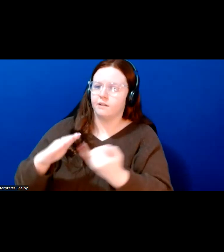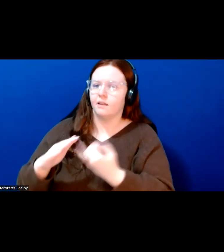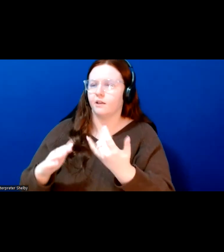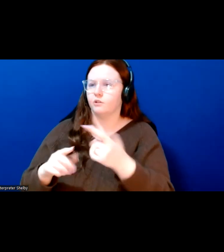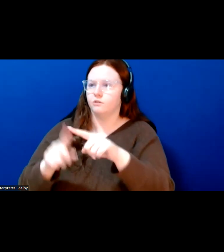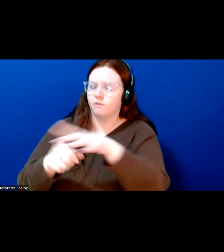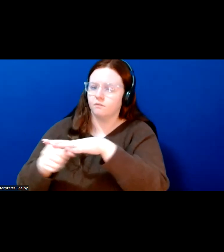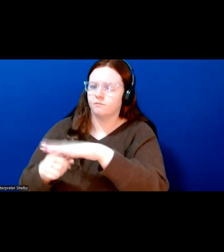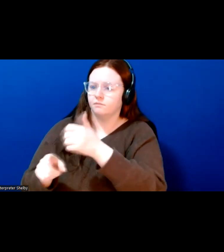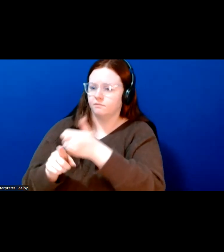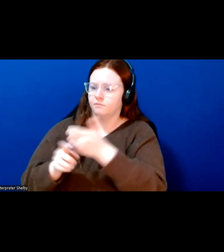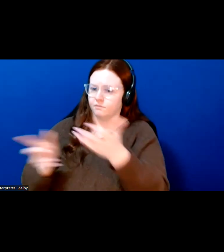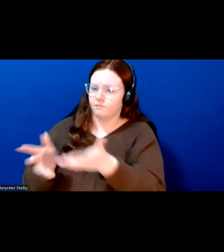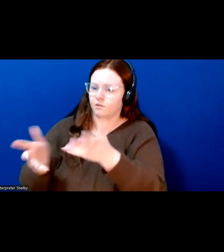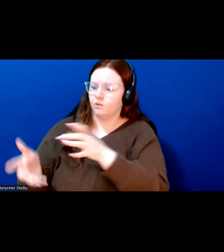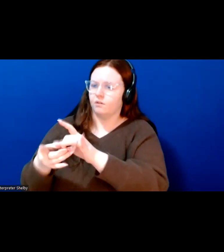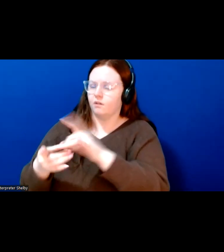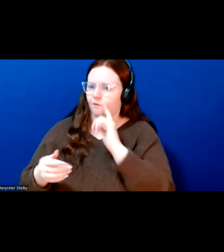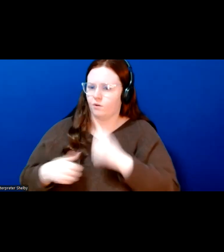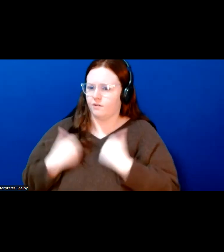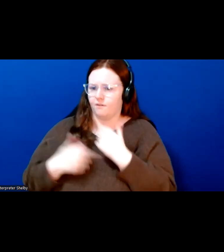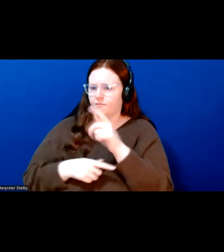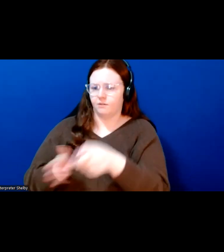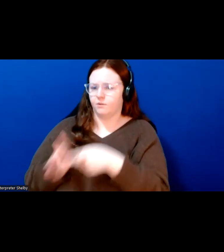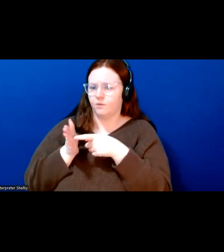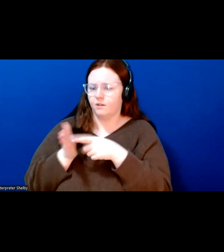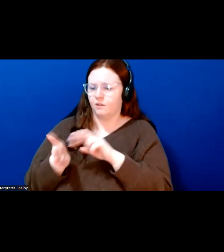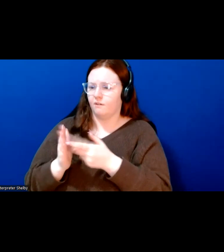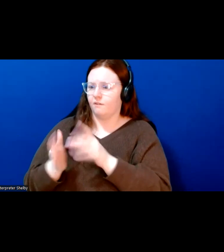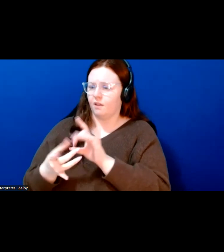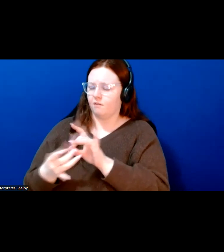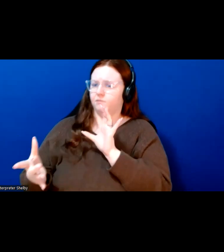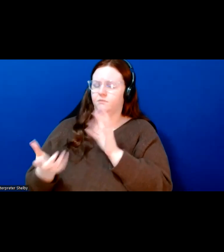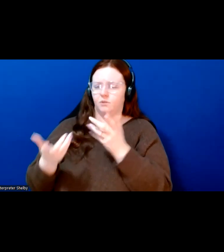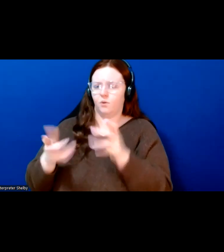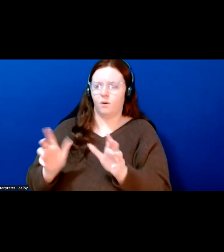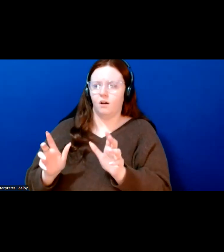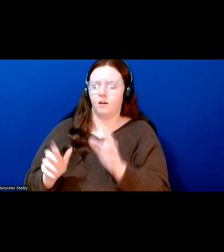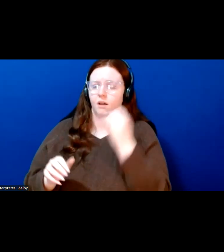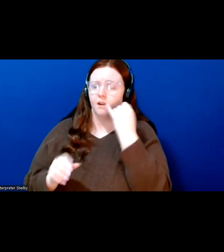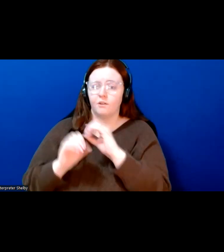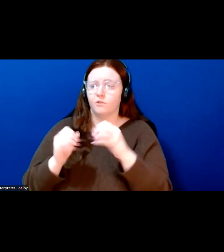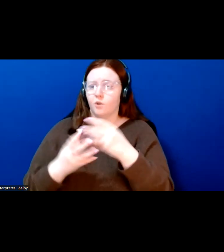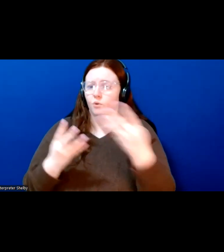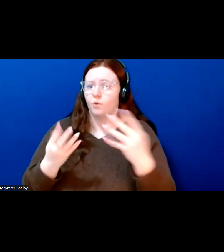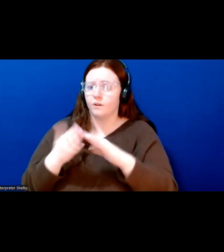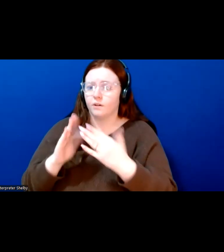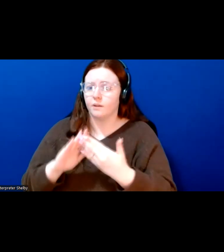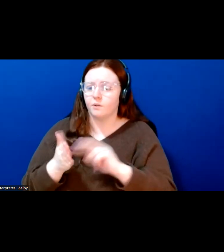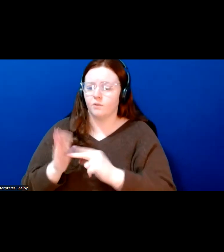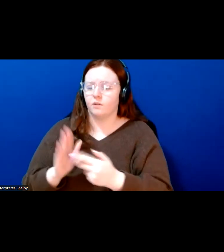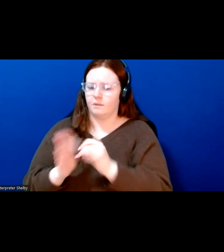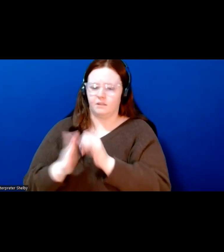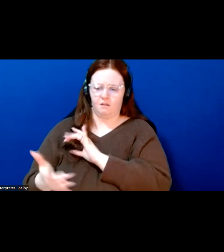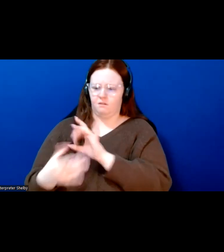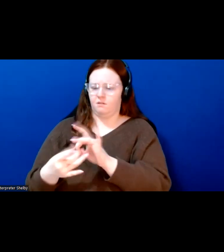encourages belonging for survival. You don't want to not belong. And when you don't have queer community, it makes it harder to step outside.